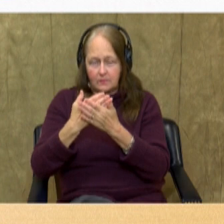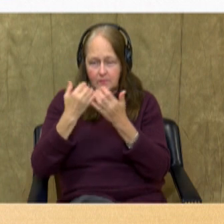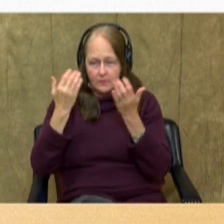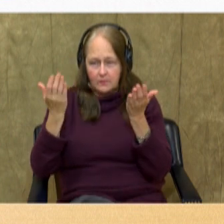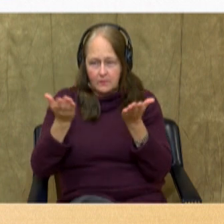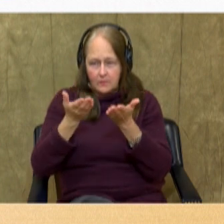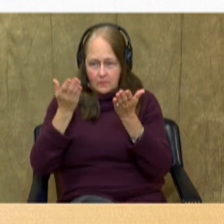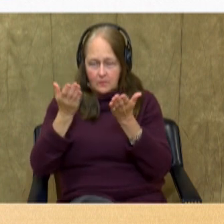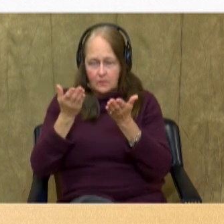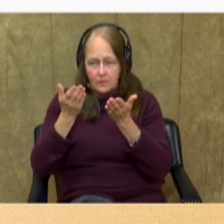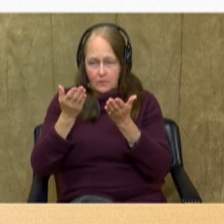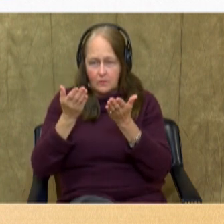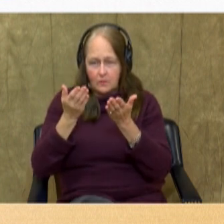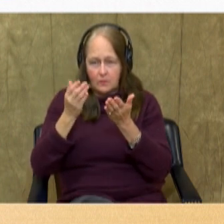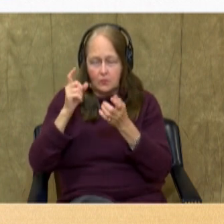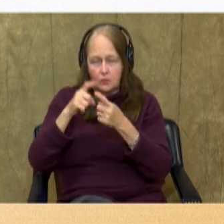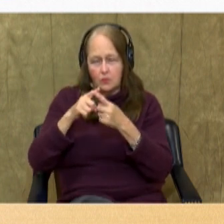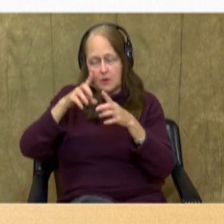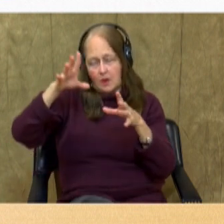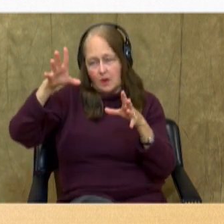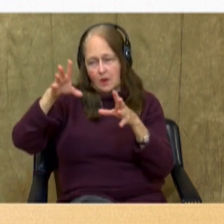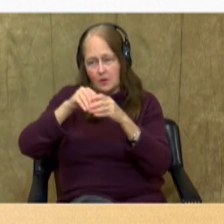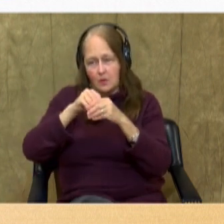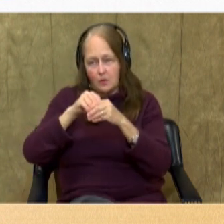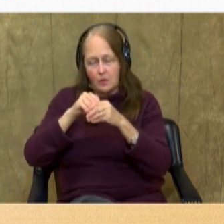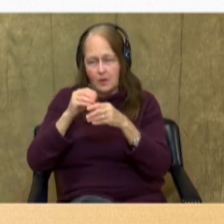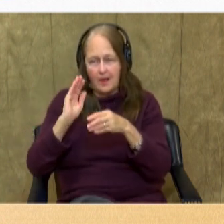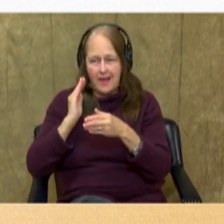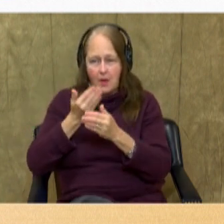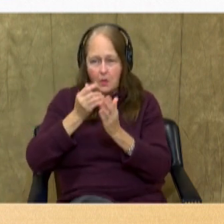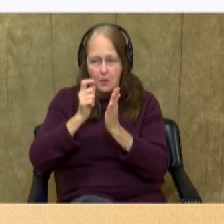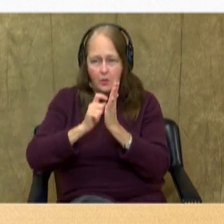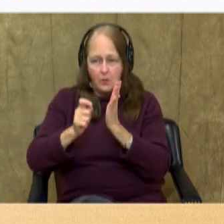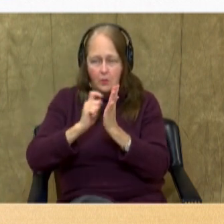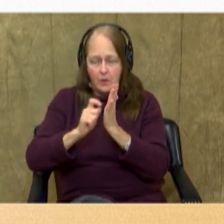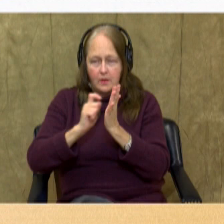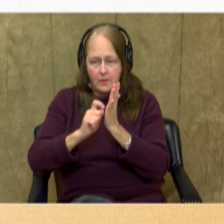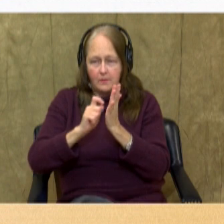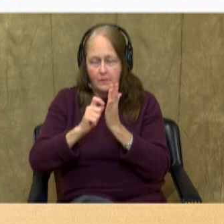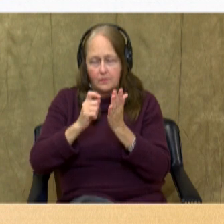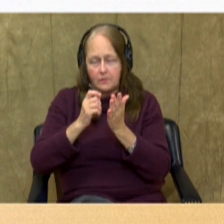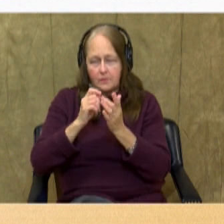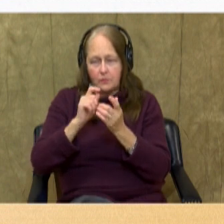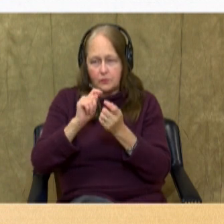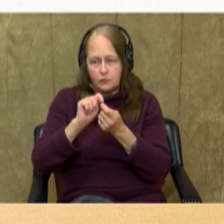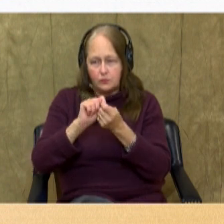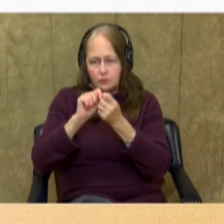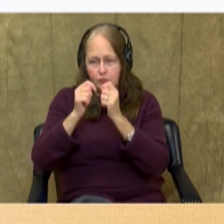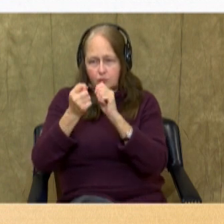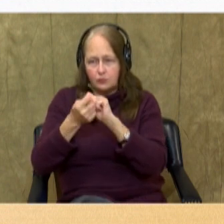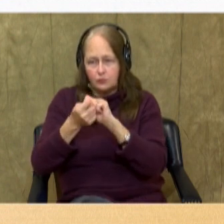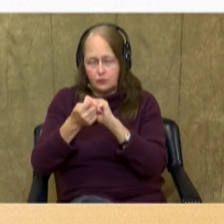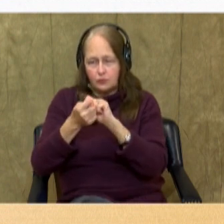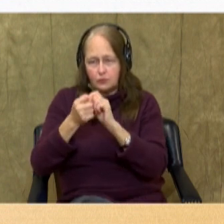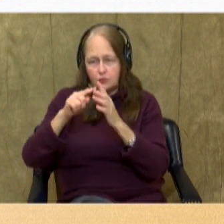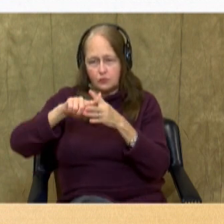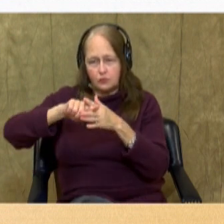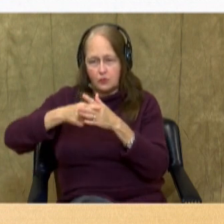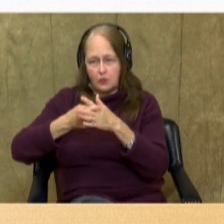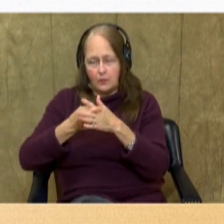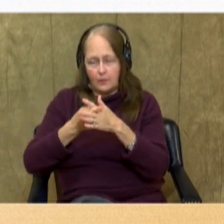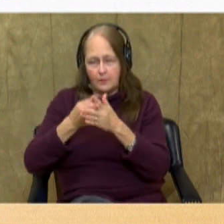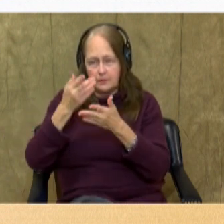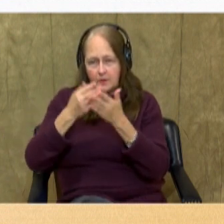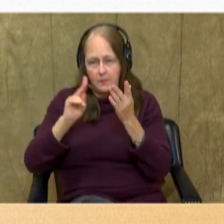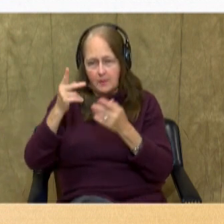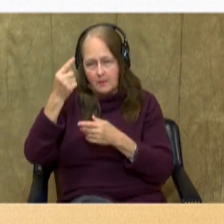here are some phrases that we need to incorporate into our writing. These are good transition starters. Some people think.